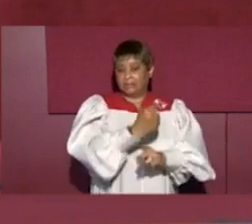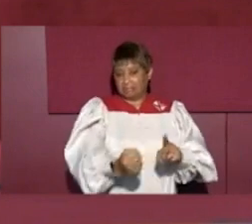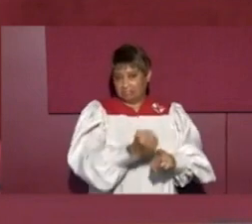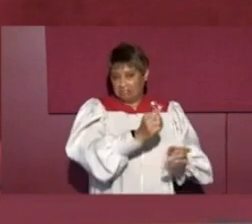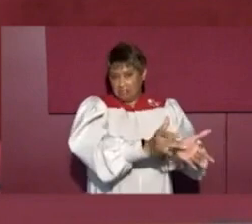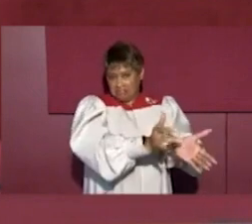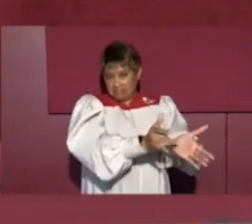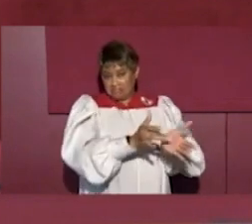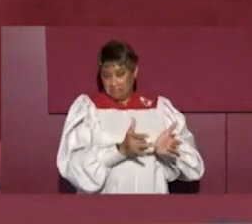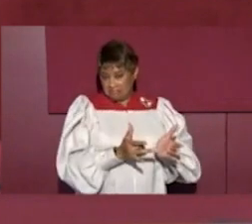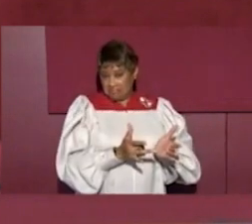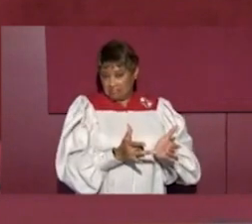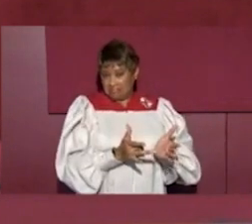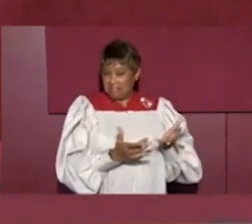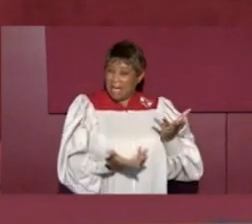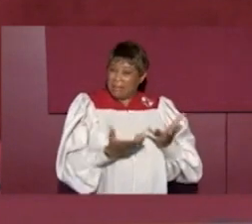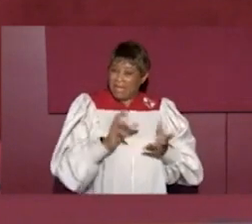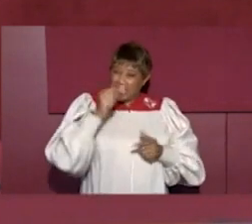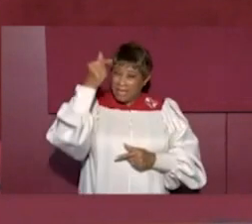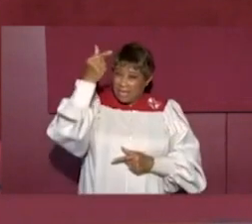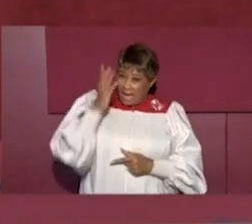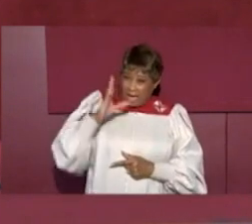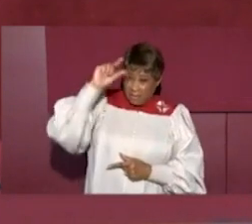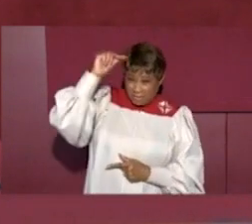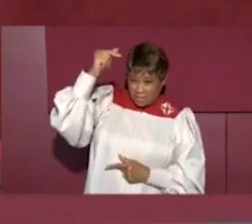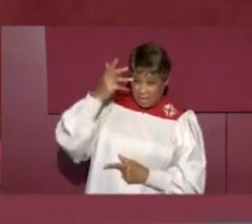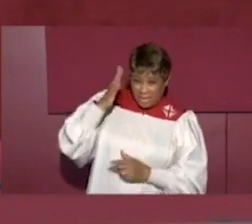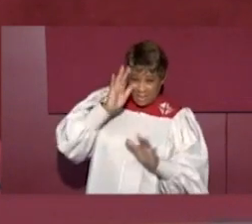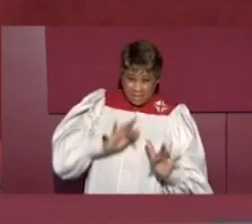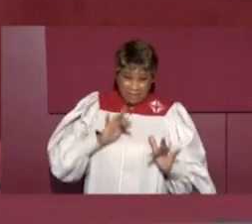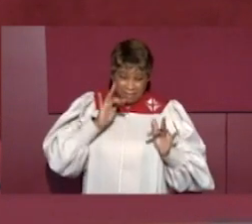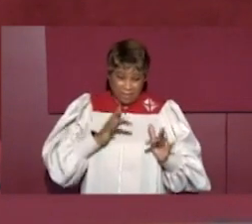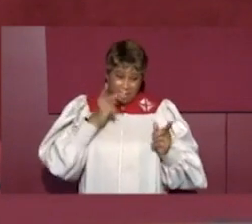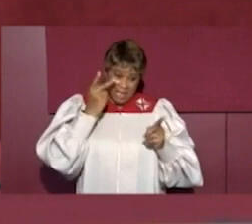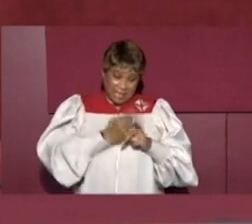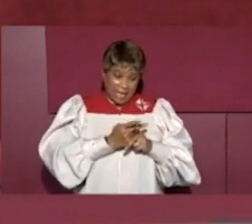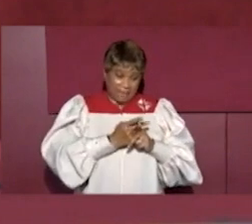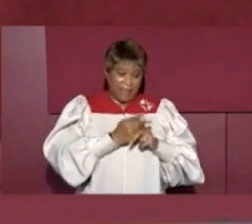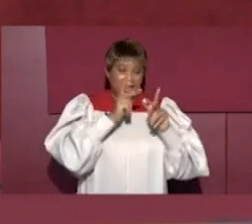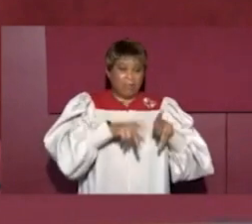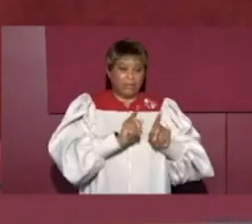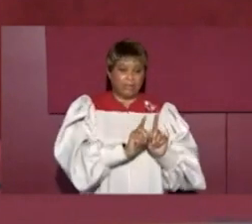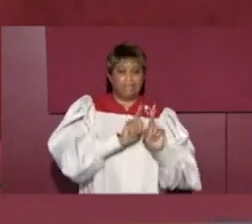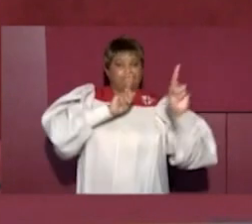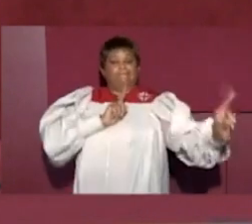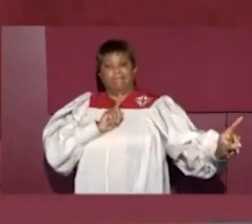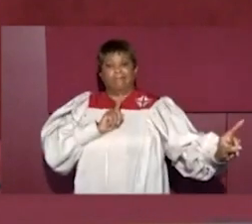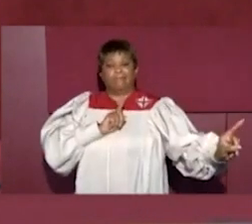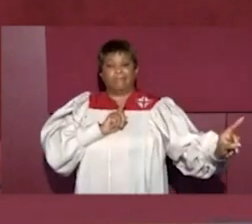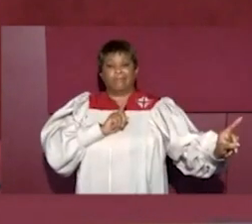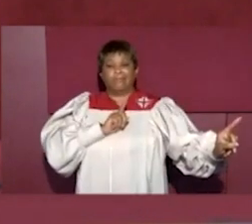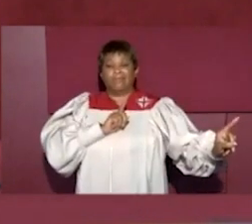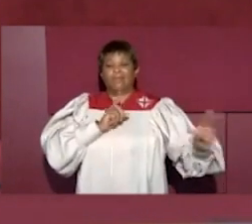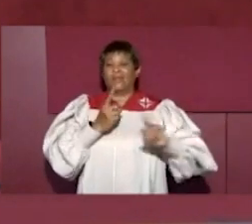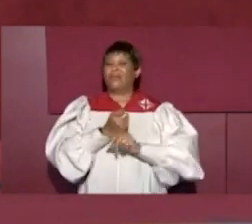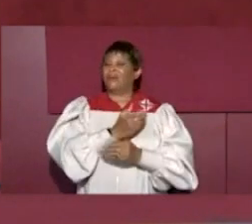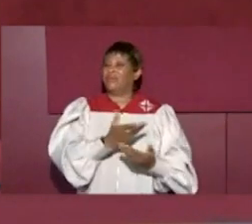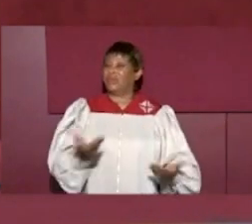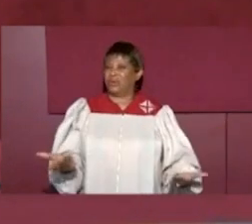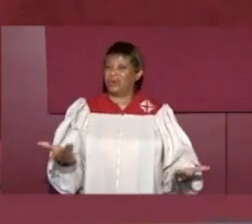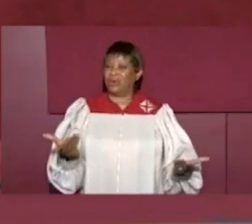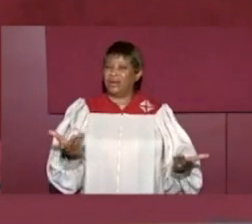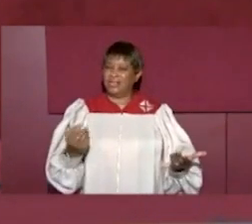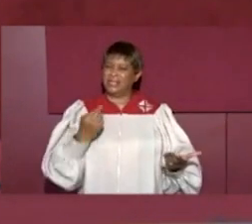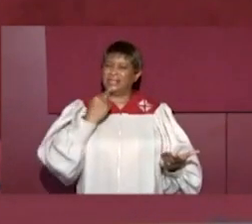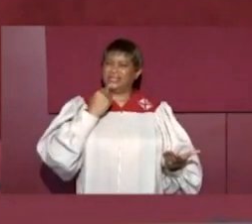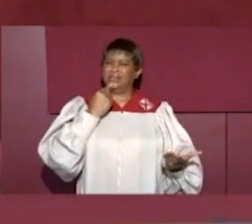It could be God's mercy and grace that kept that person away from you. And the thing you're